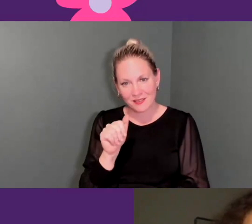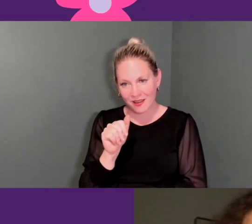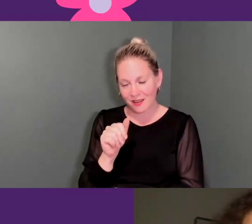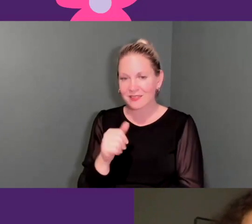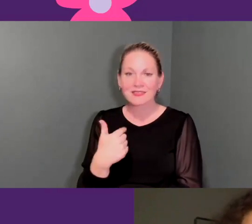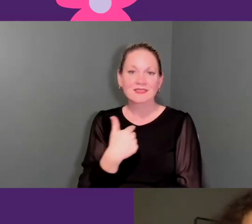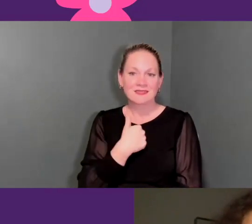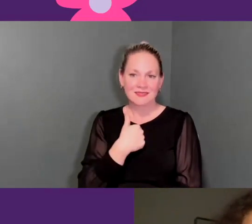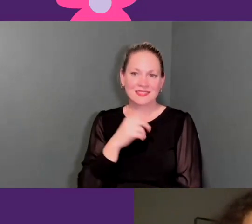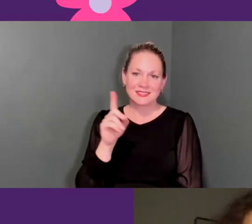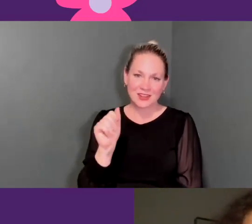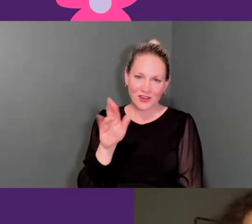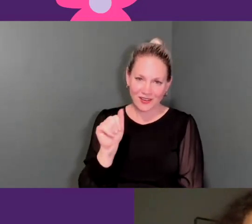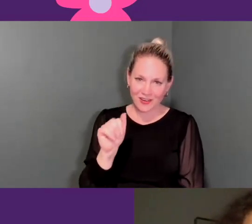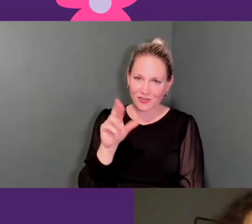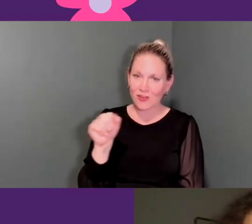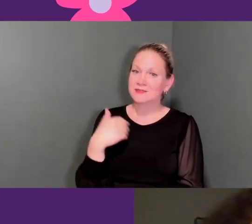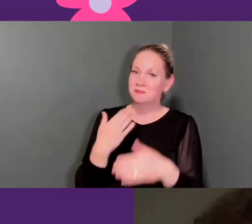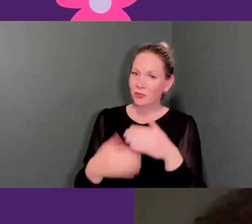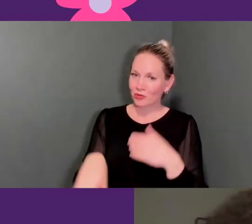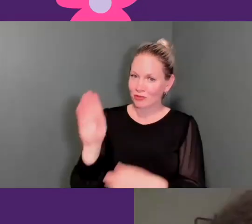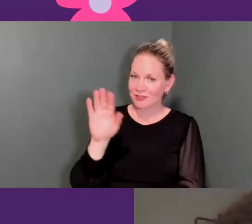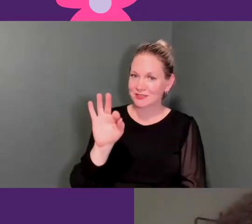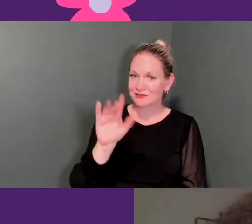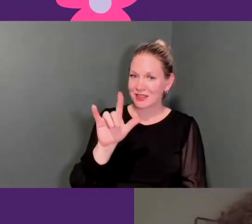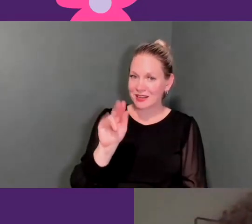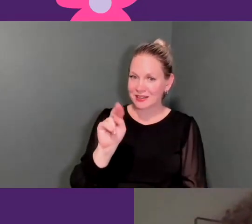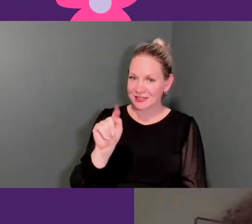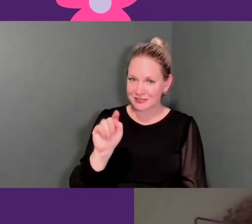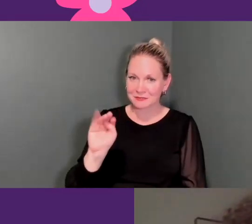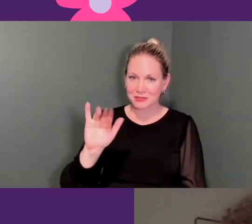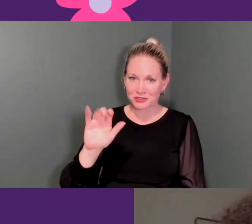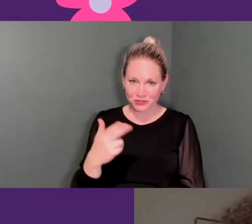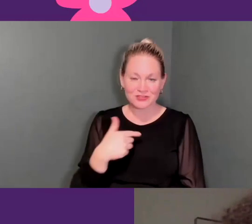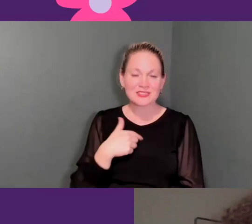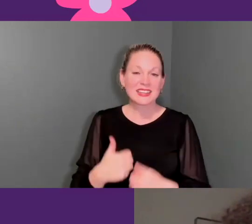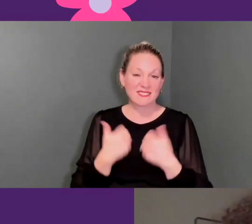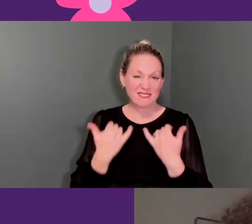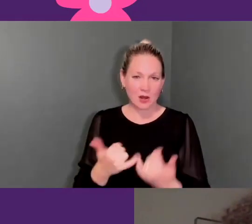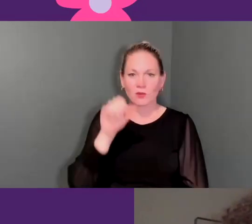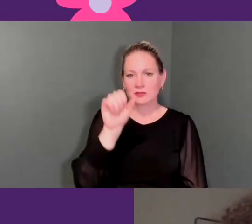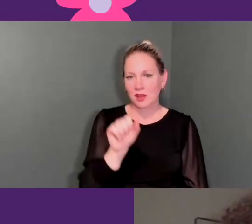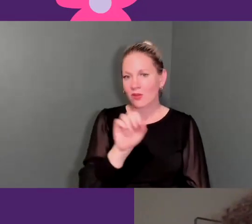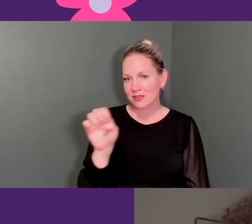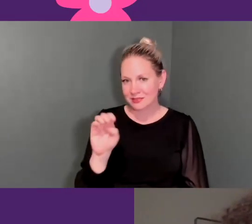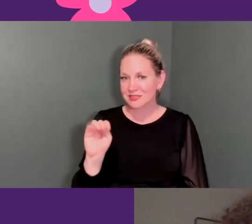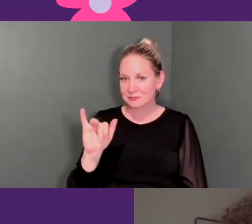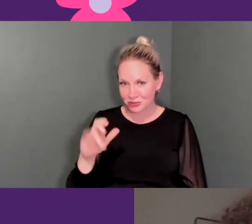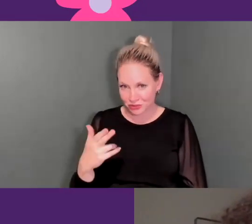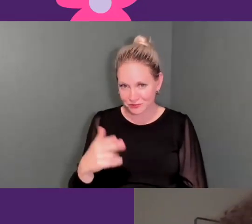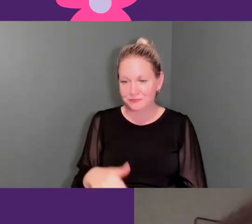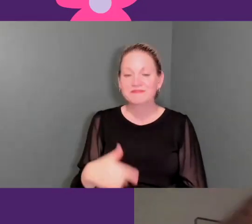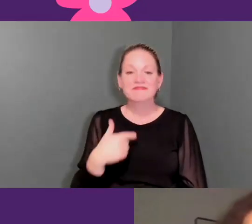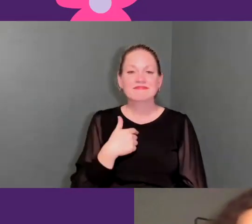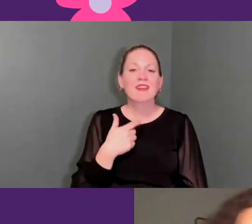and raised in Flint, Michigan. I live in Southeast Michigan. I'm in the area. I was diagnosed